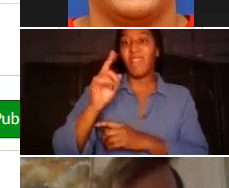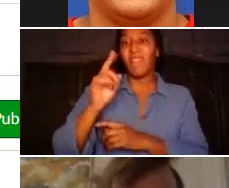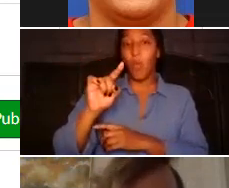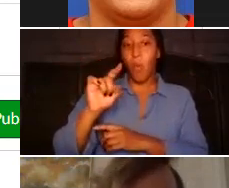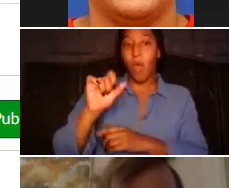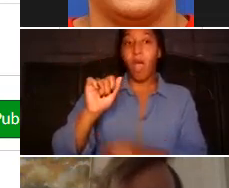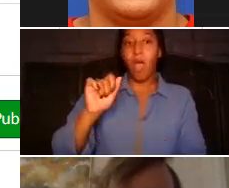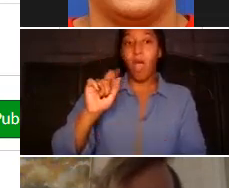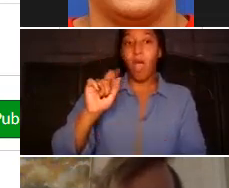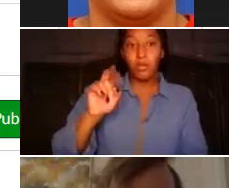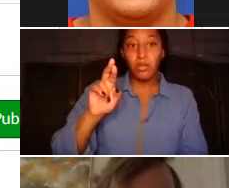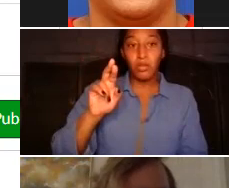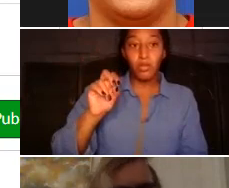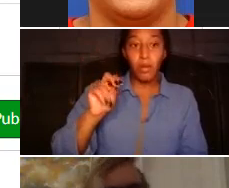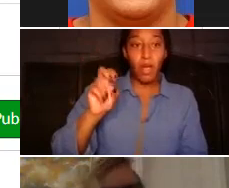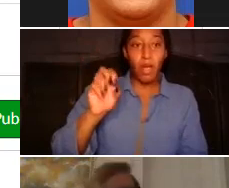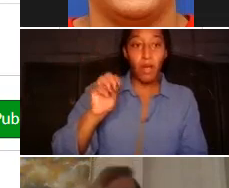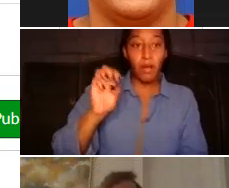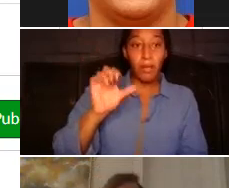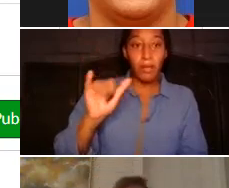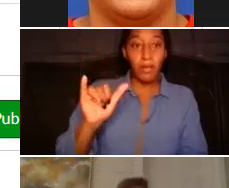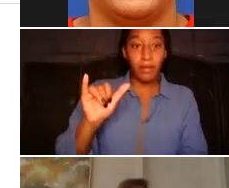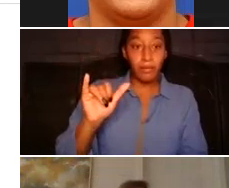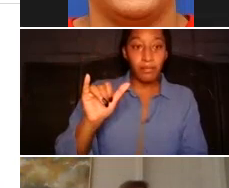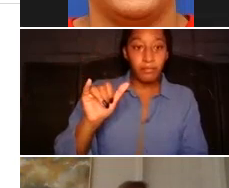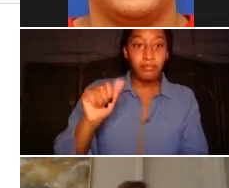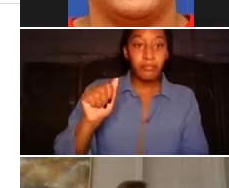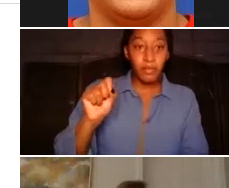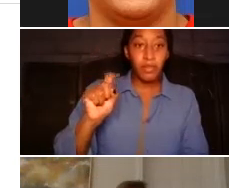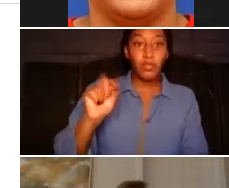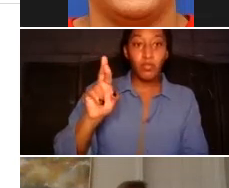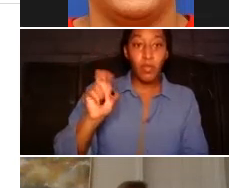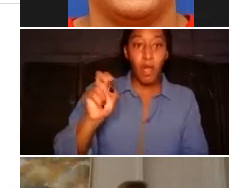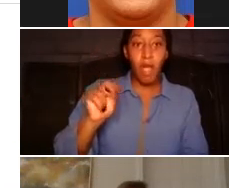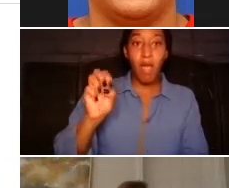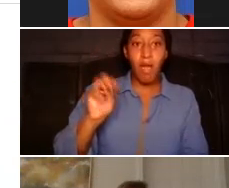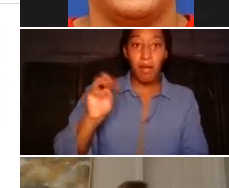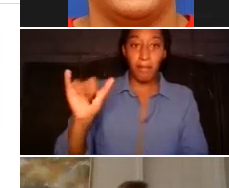went out on me. So, um,